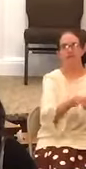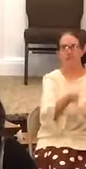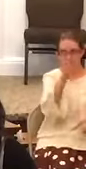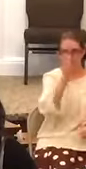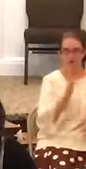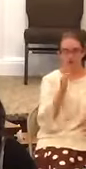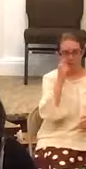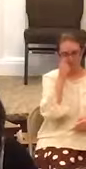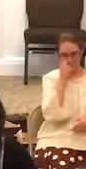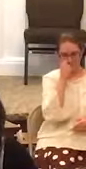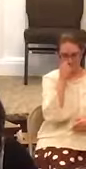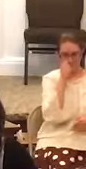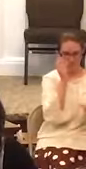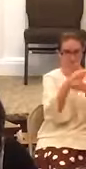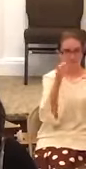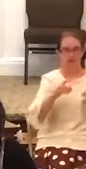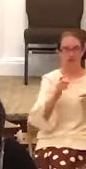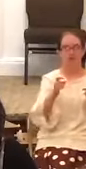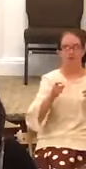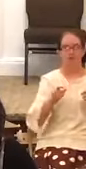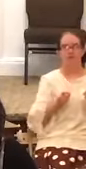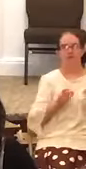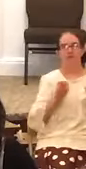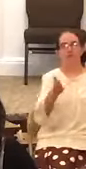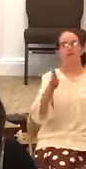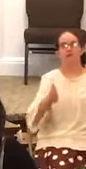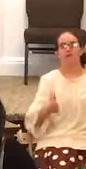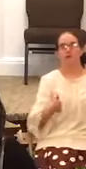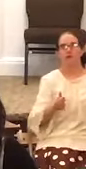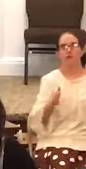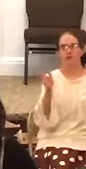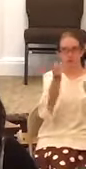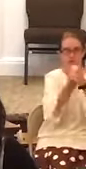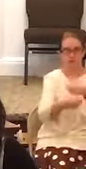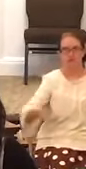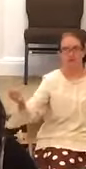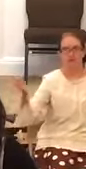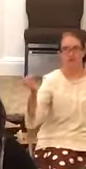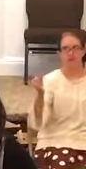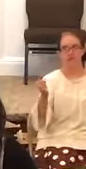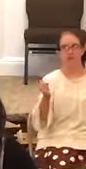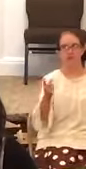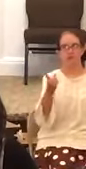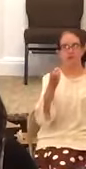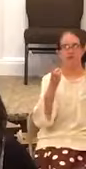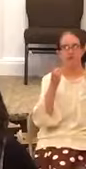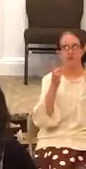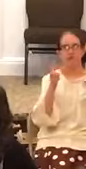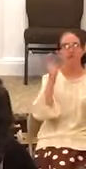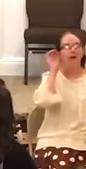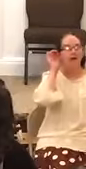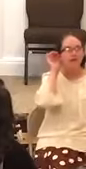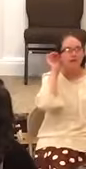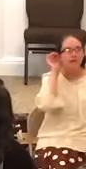God exists and is the creator and ruler of all things, the provider and bestower of our eternal salvation, cometh by